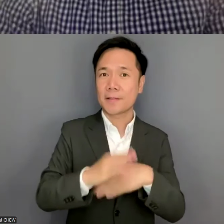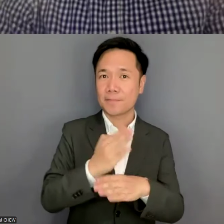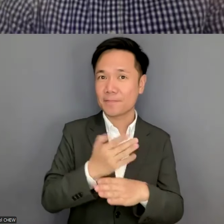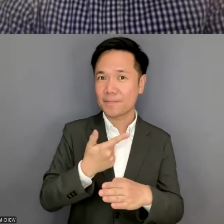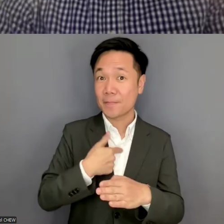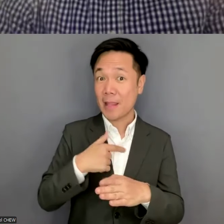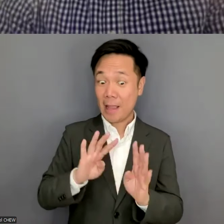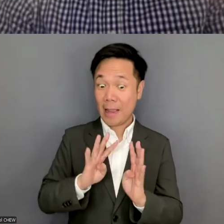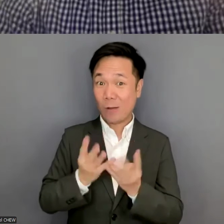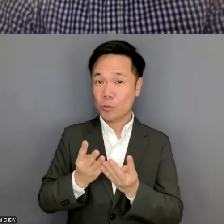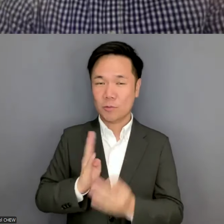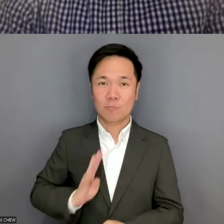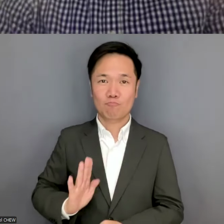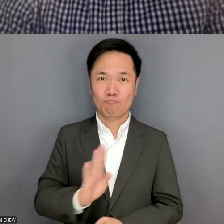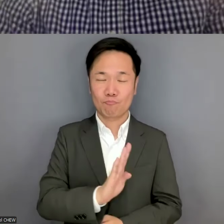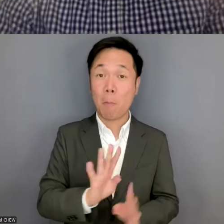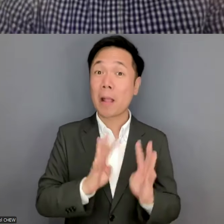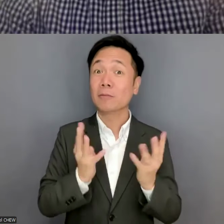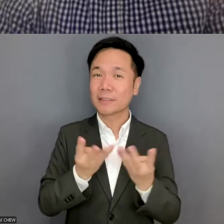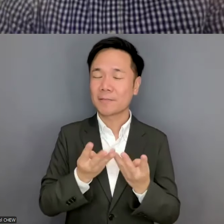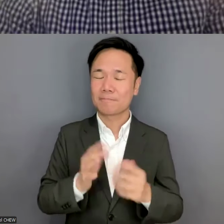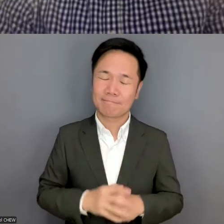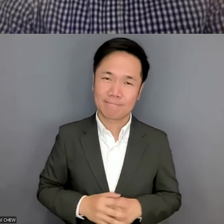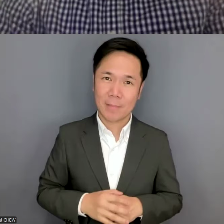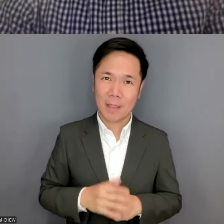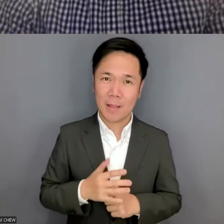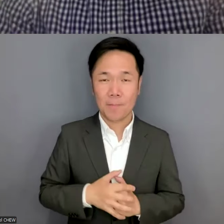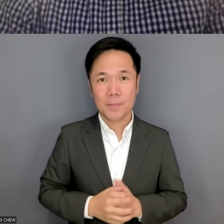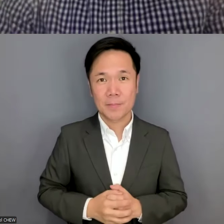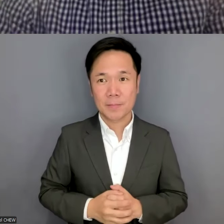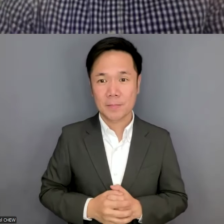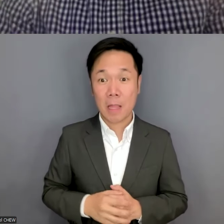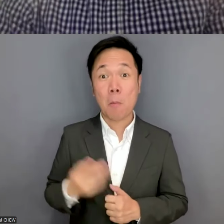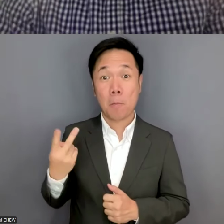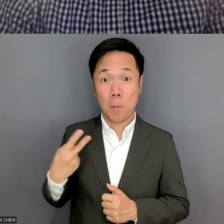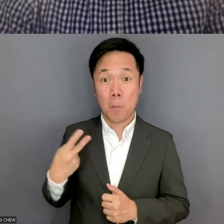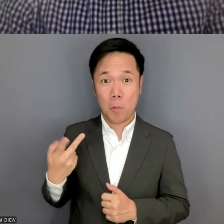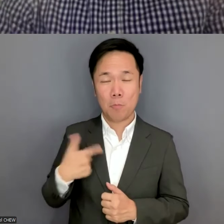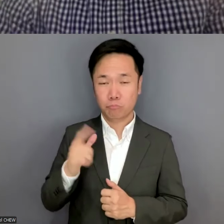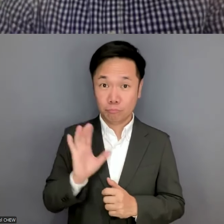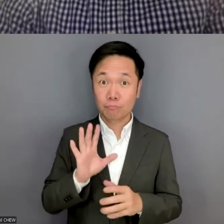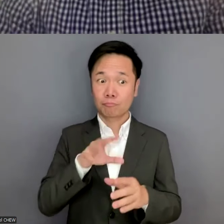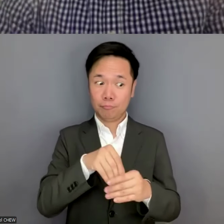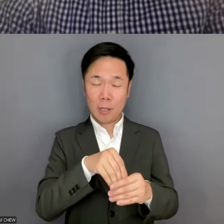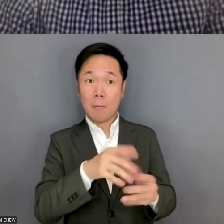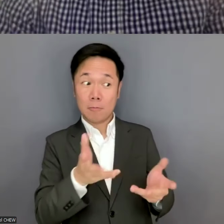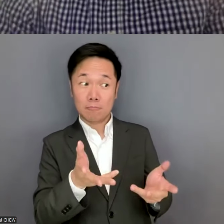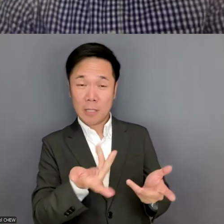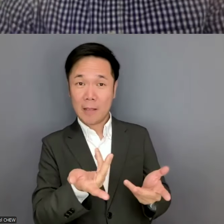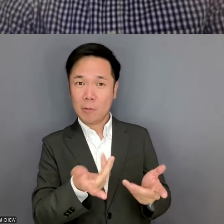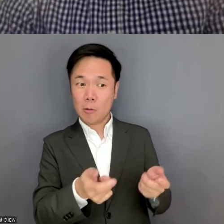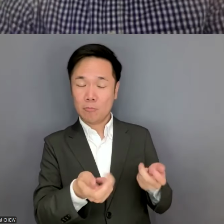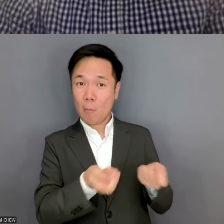Council. And we are actively planning a panel for the Civil Society Forum Greta was just talking